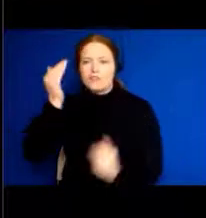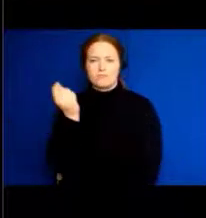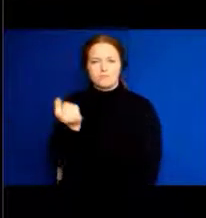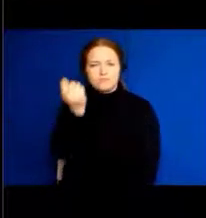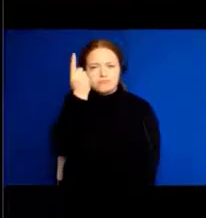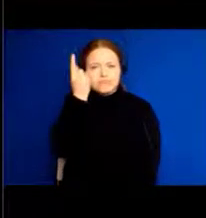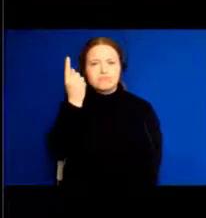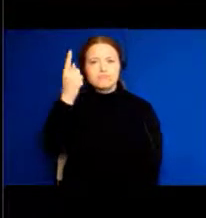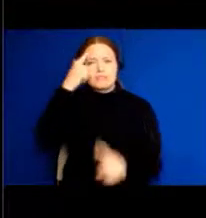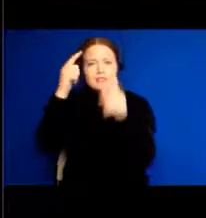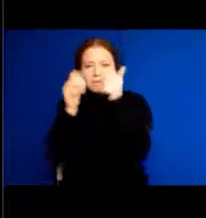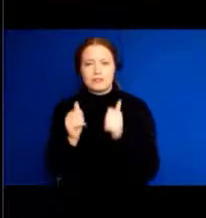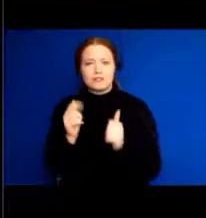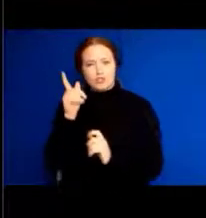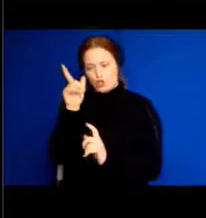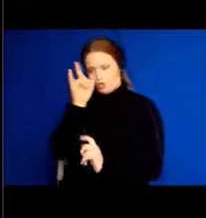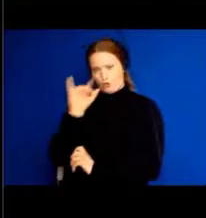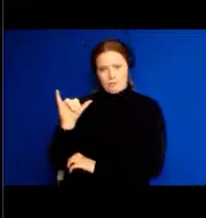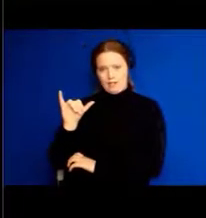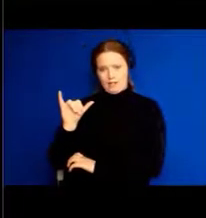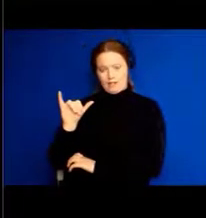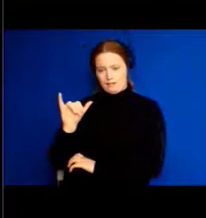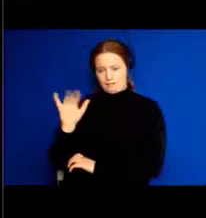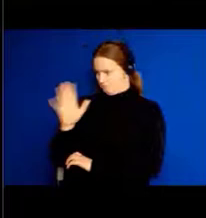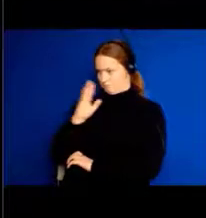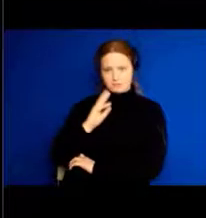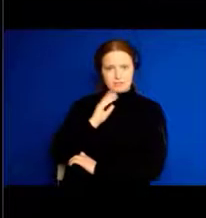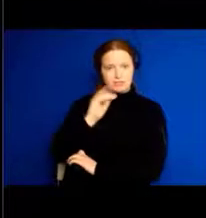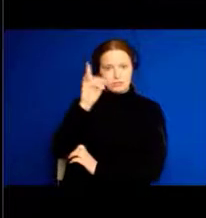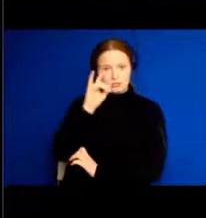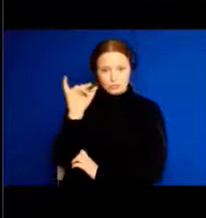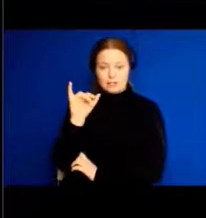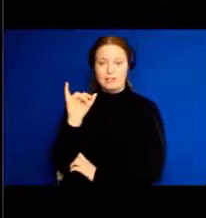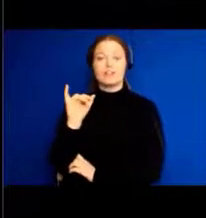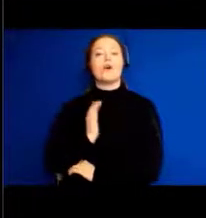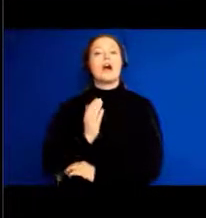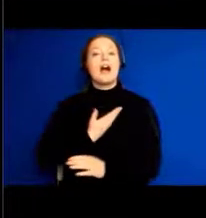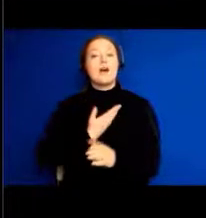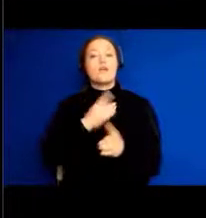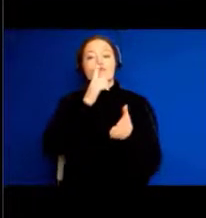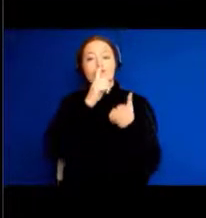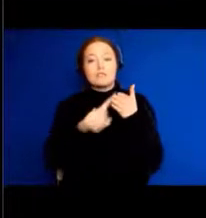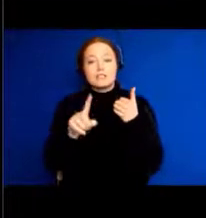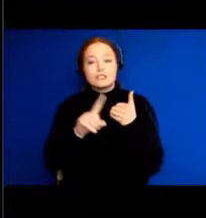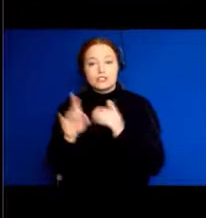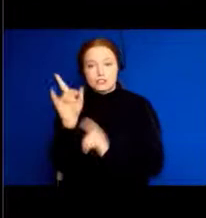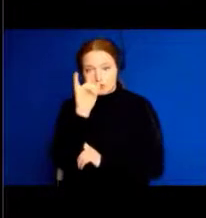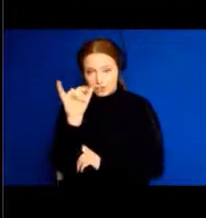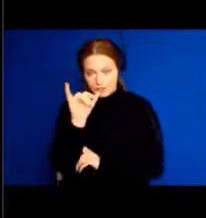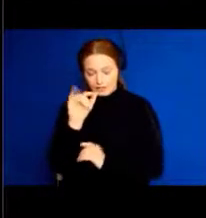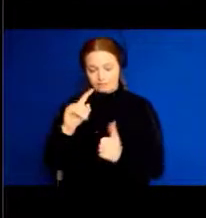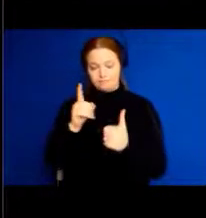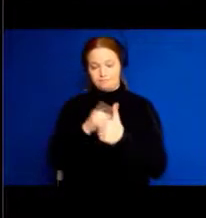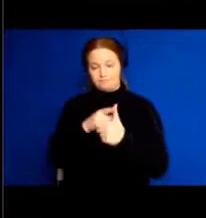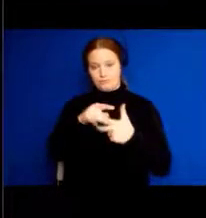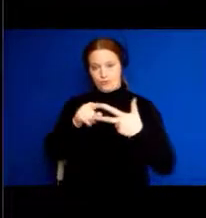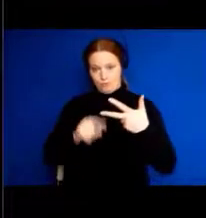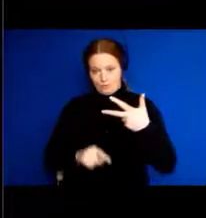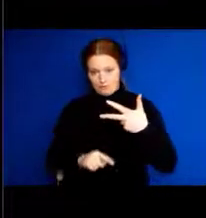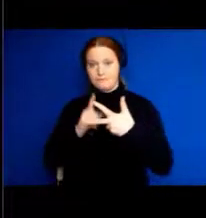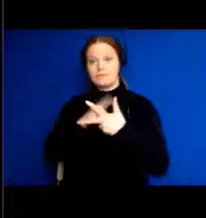in our project, we had three phases. We did interviews with people to start, and then we moved into these art